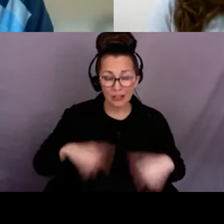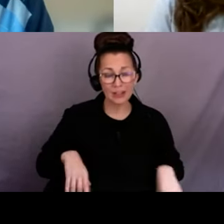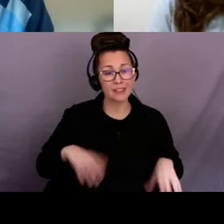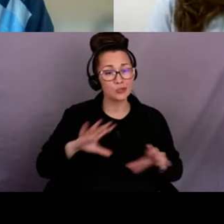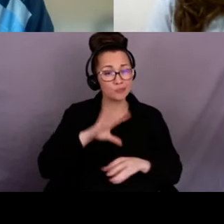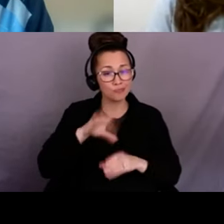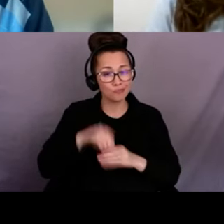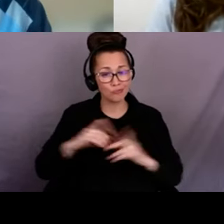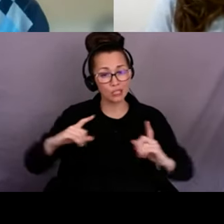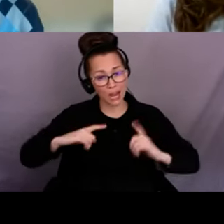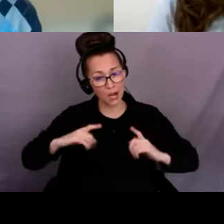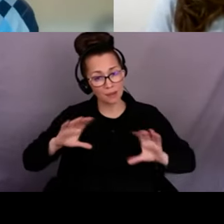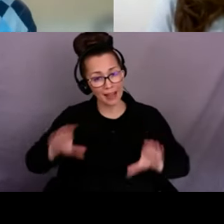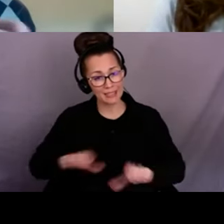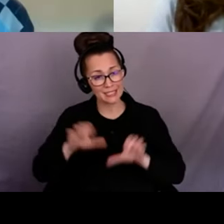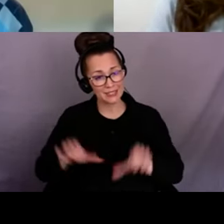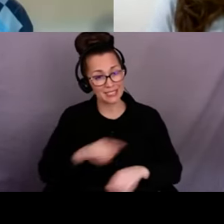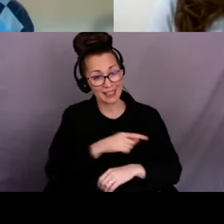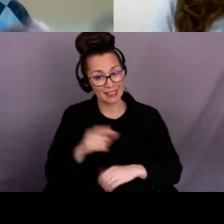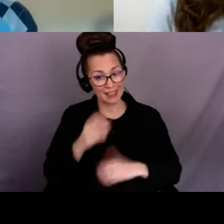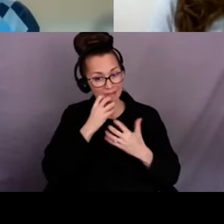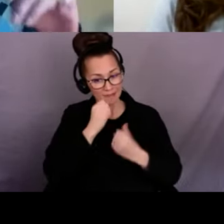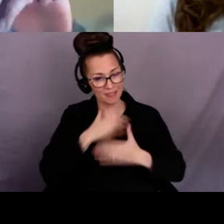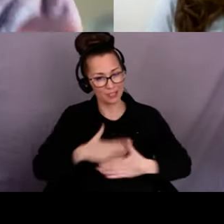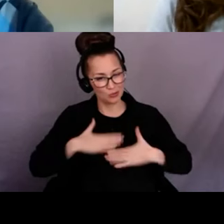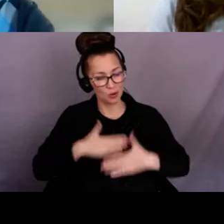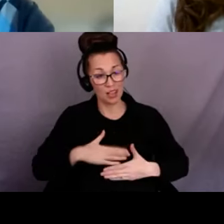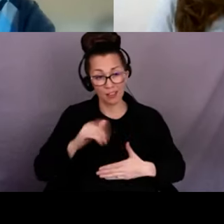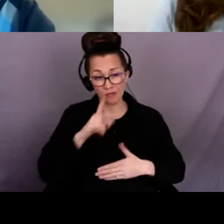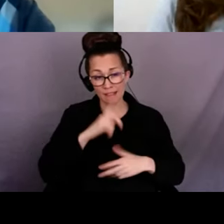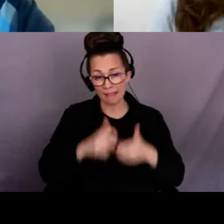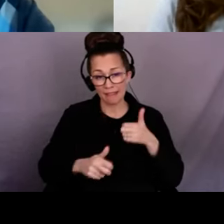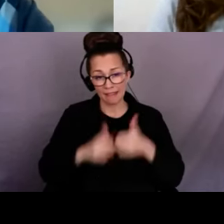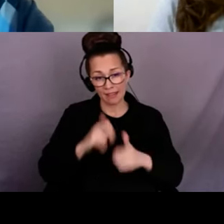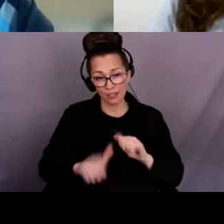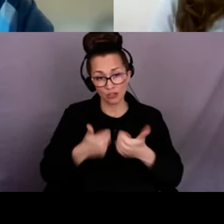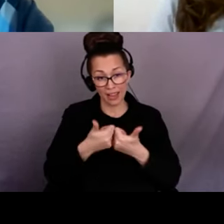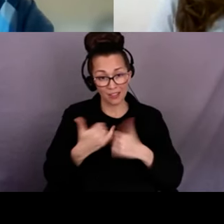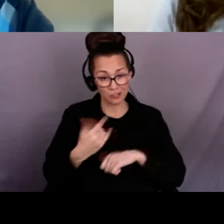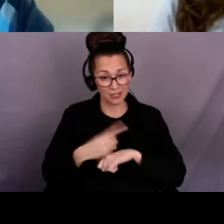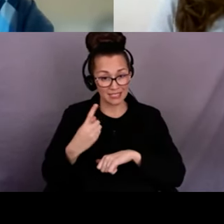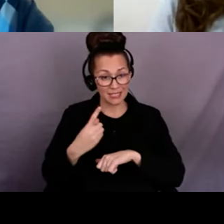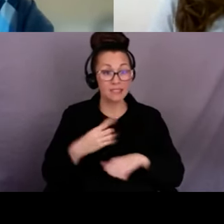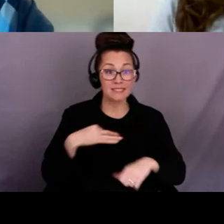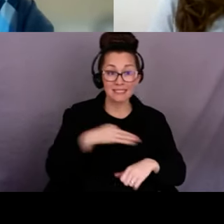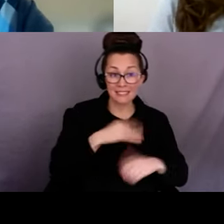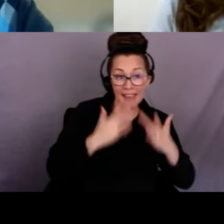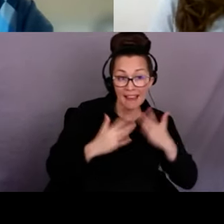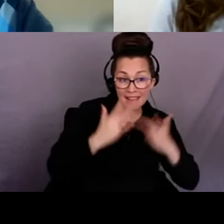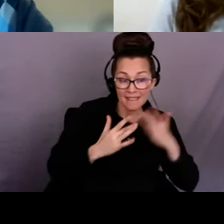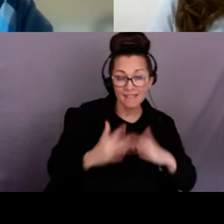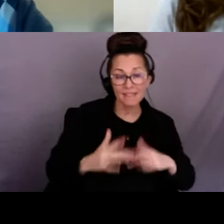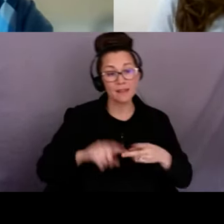activities that are meaningful to them during the course of the day. That is very difficult these days with the staffing issues, with